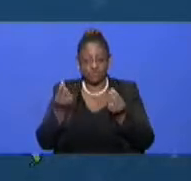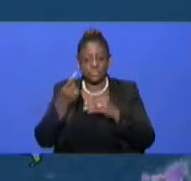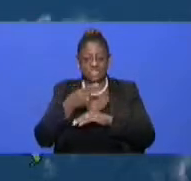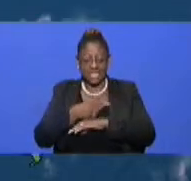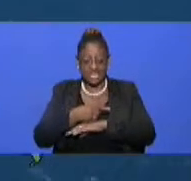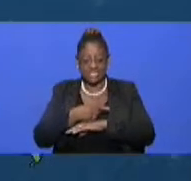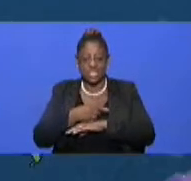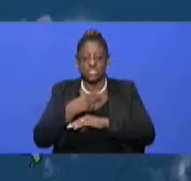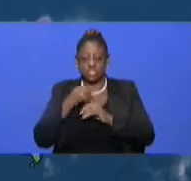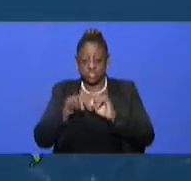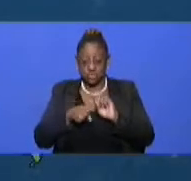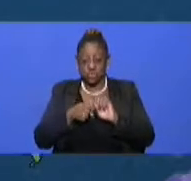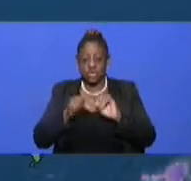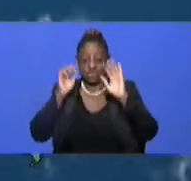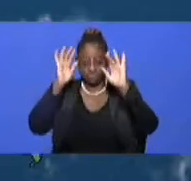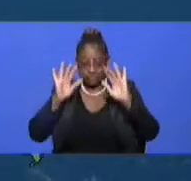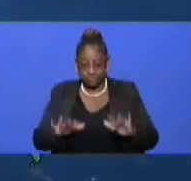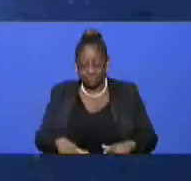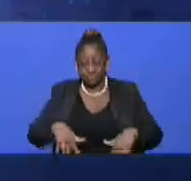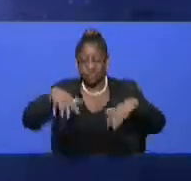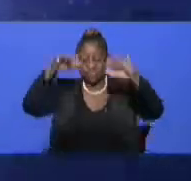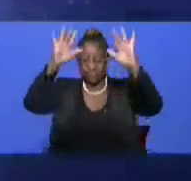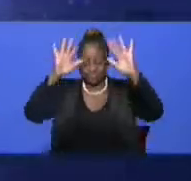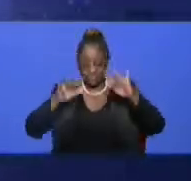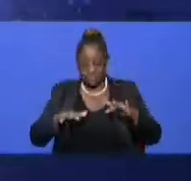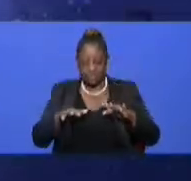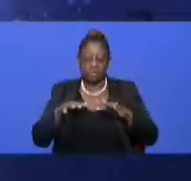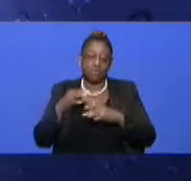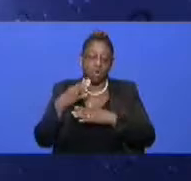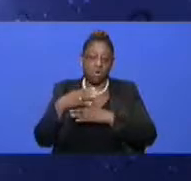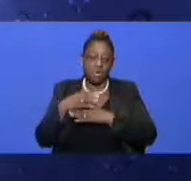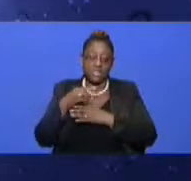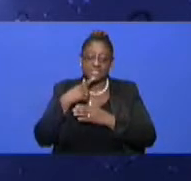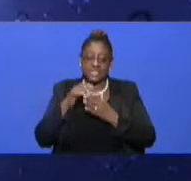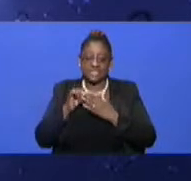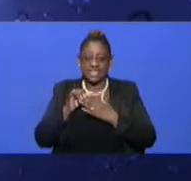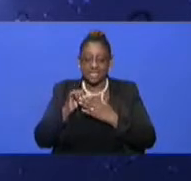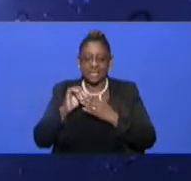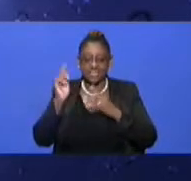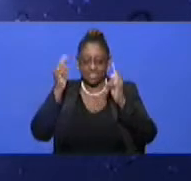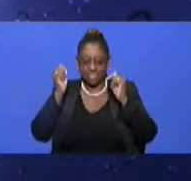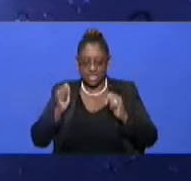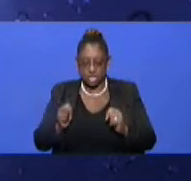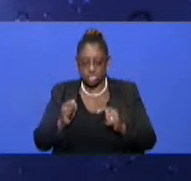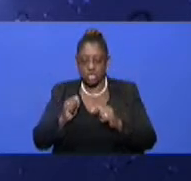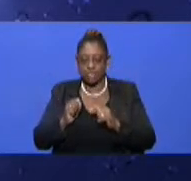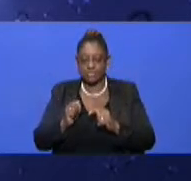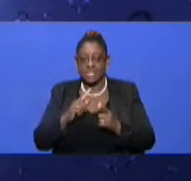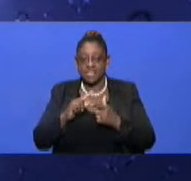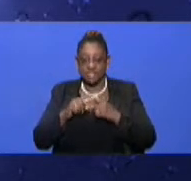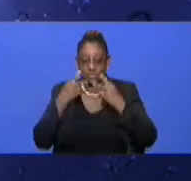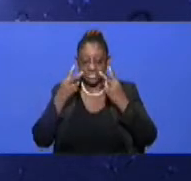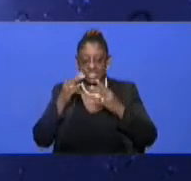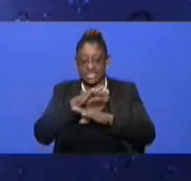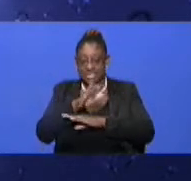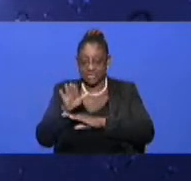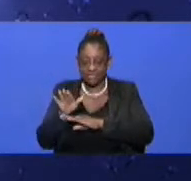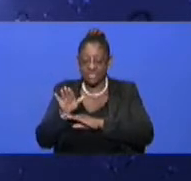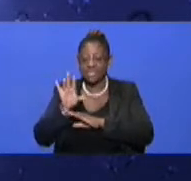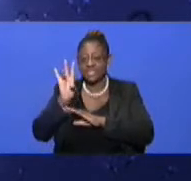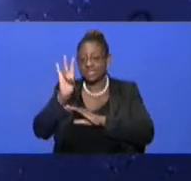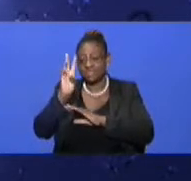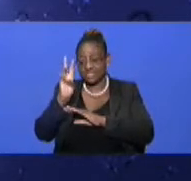on showers and thunderstorms, some of which will be heavy at times tonight. We're looking at partly cloudy with a couple of evening showers, followed by